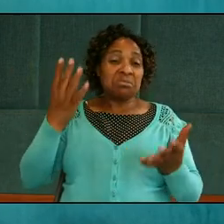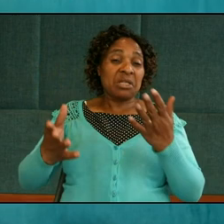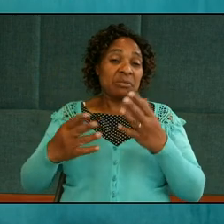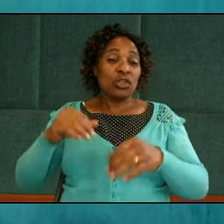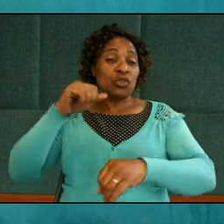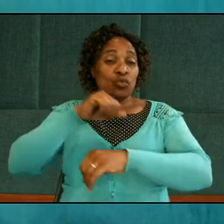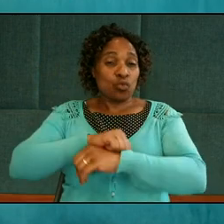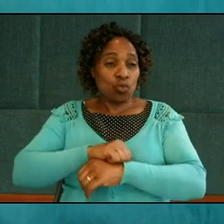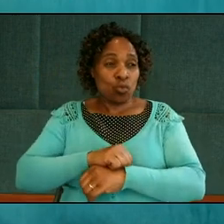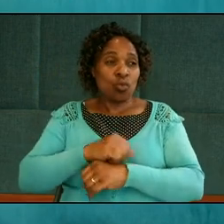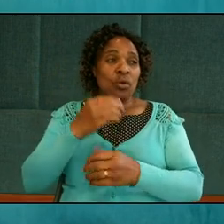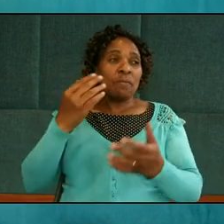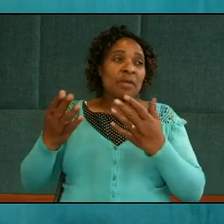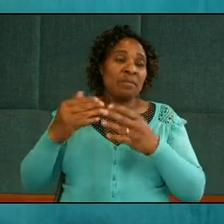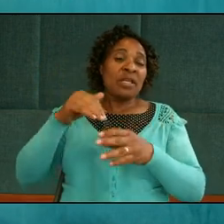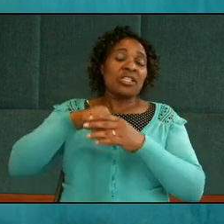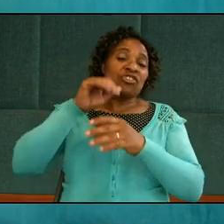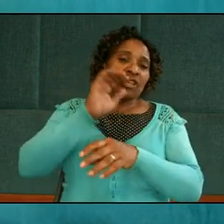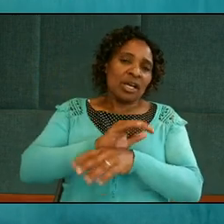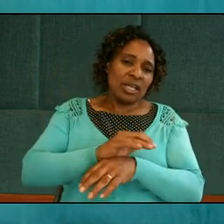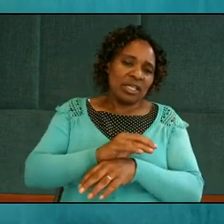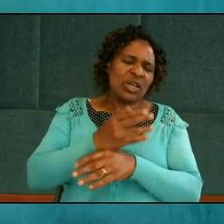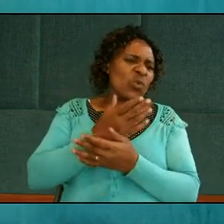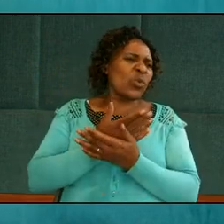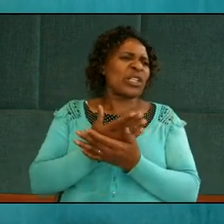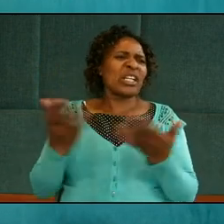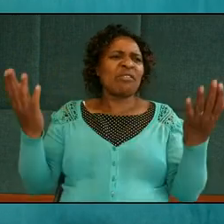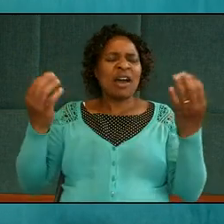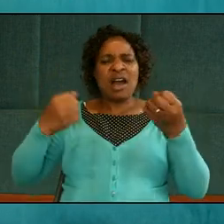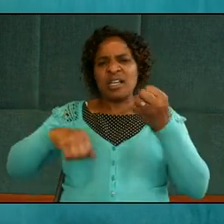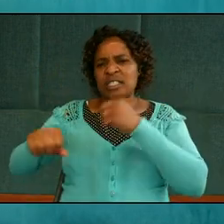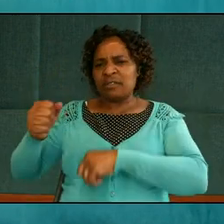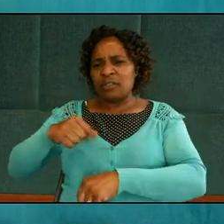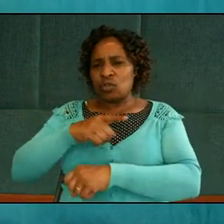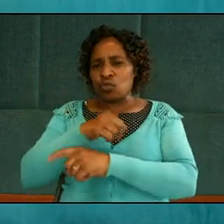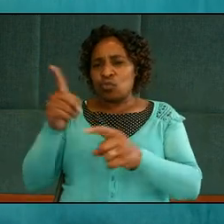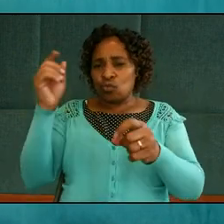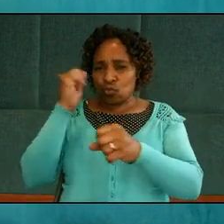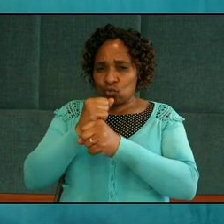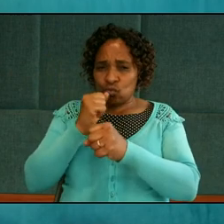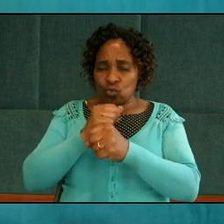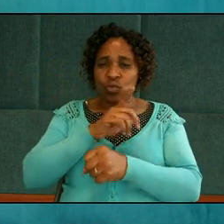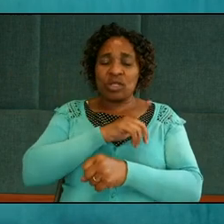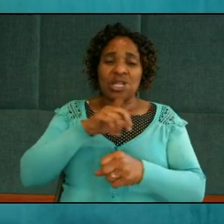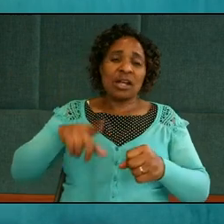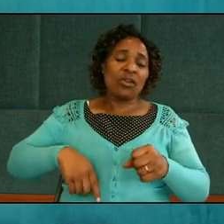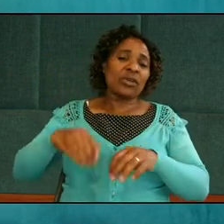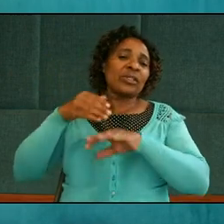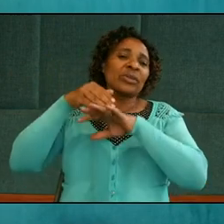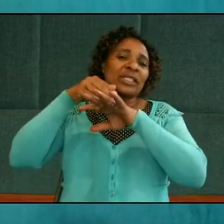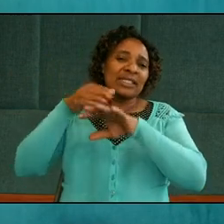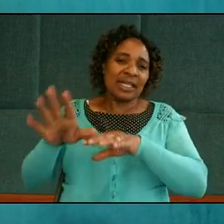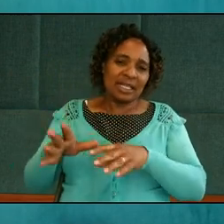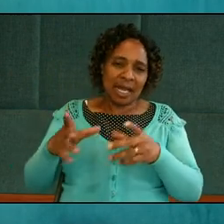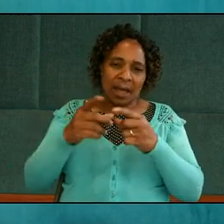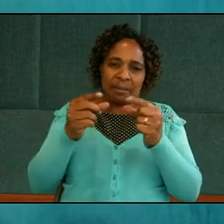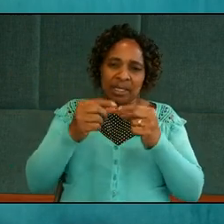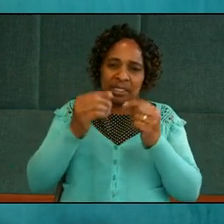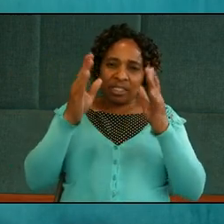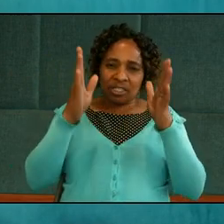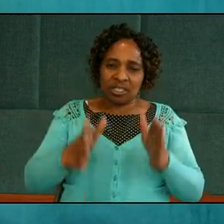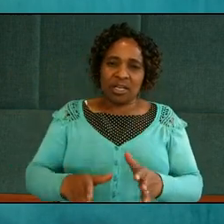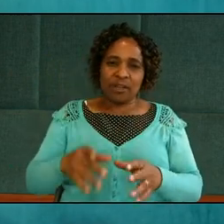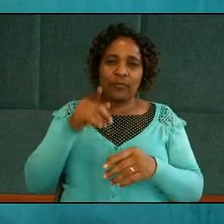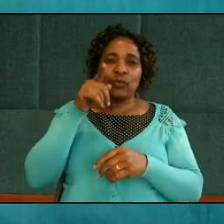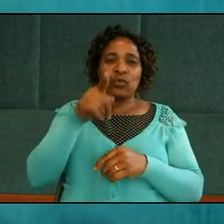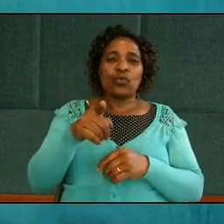at school or whether you're in church or whatever activities you're doing, the Lord can send a messenger to you so